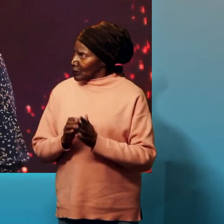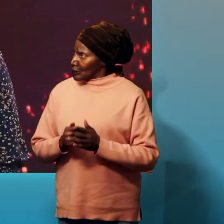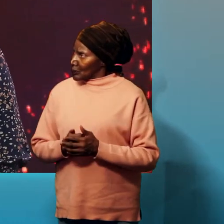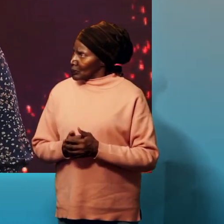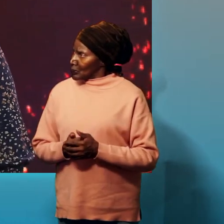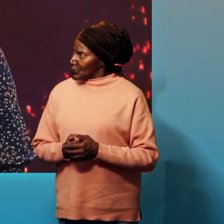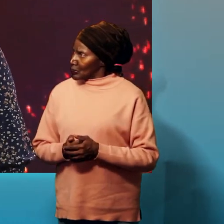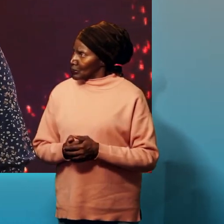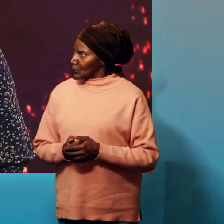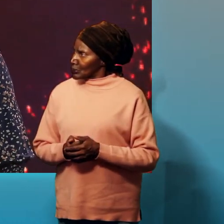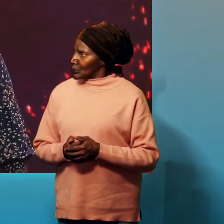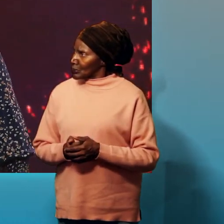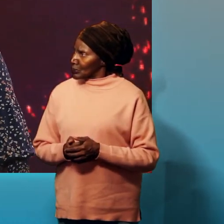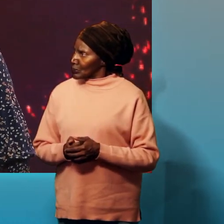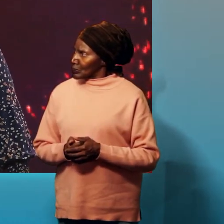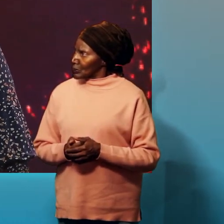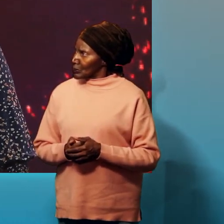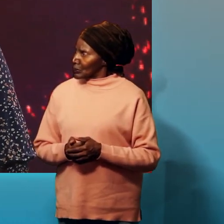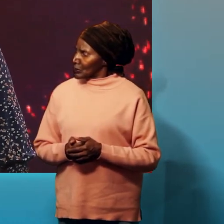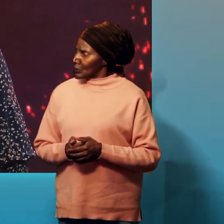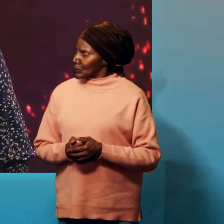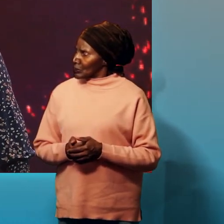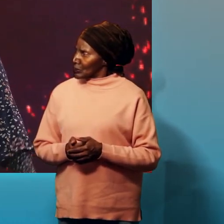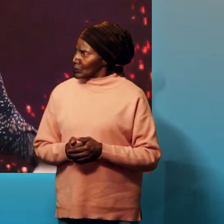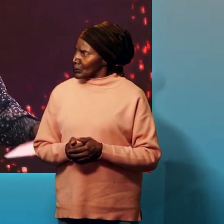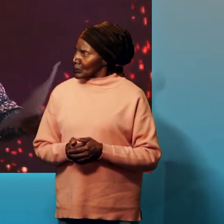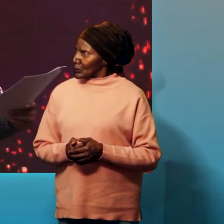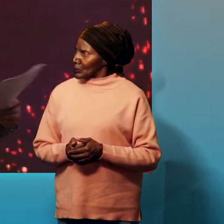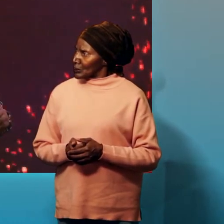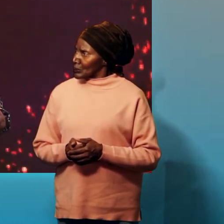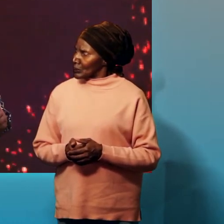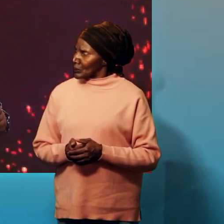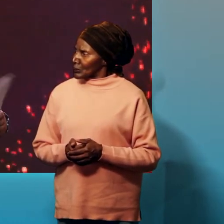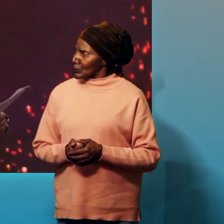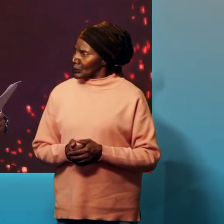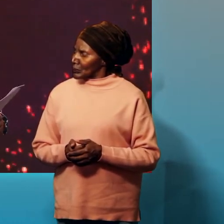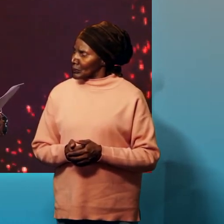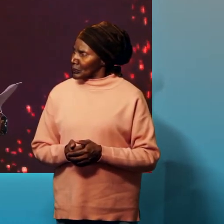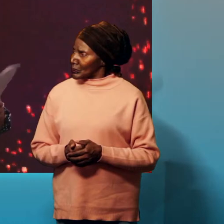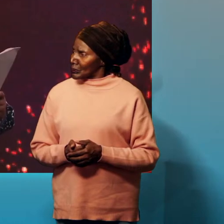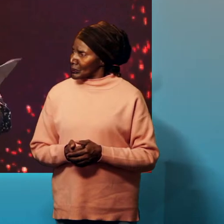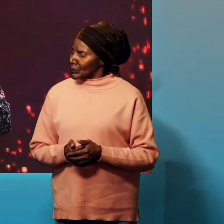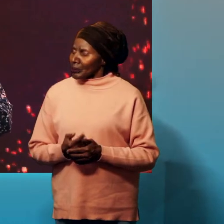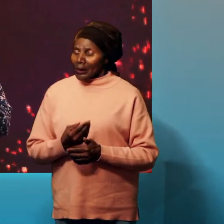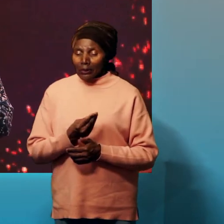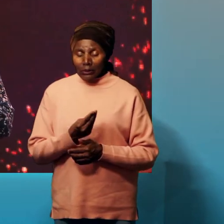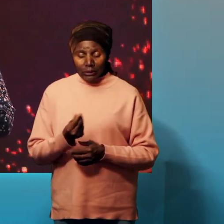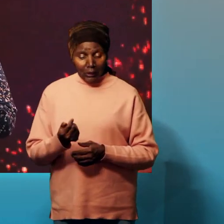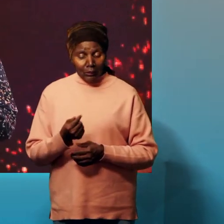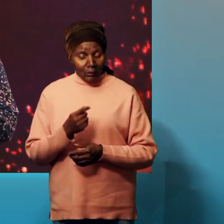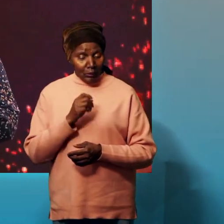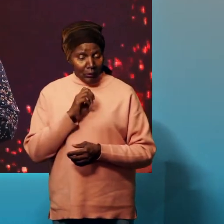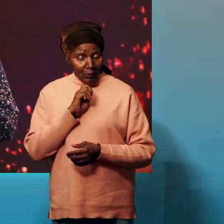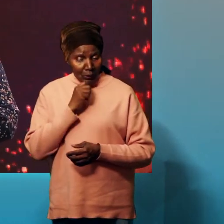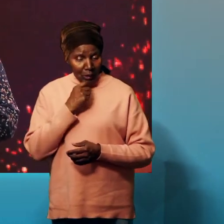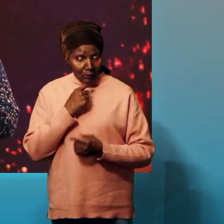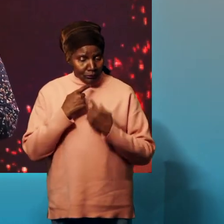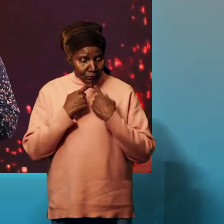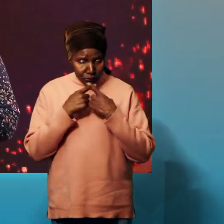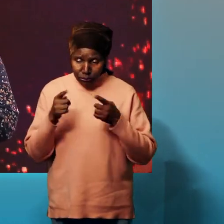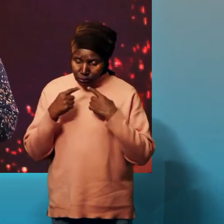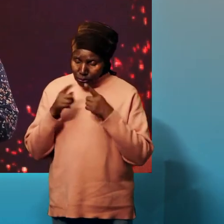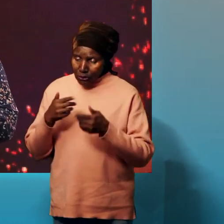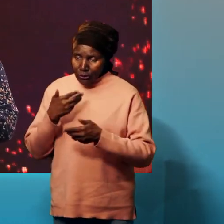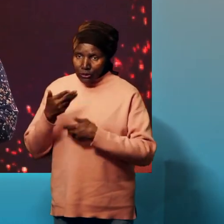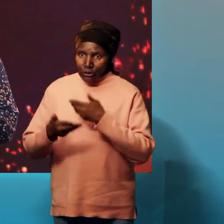you right from here, out of the stories that led to that day